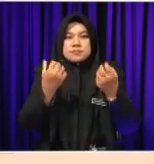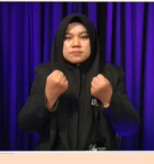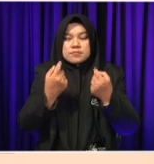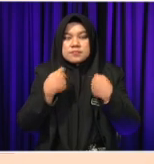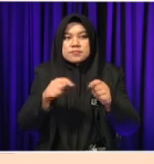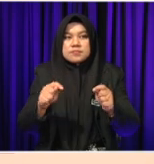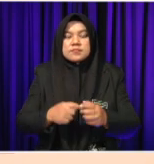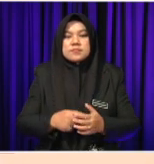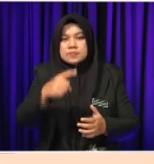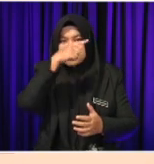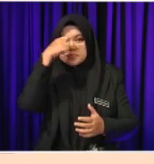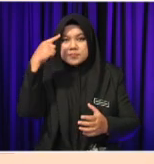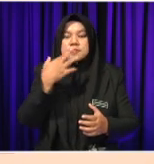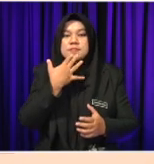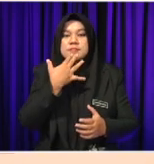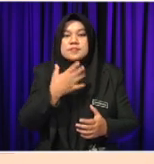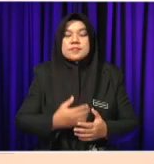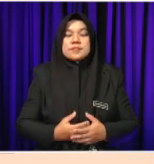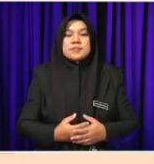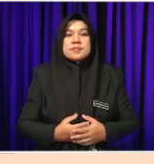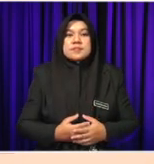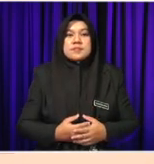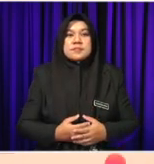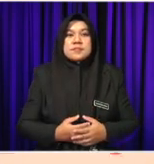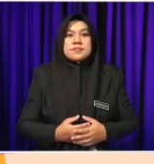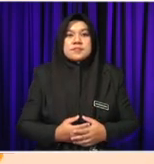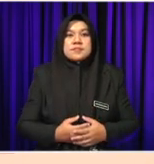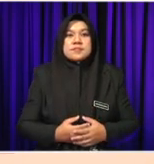right, black who's color. Next? Anyone? Come on, guys. Negativity.